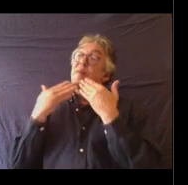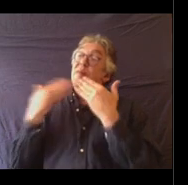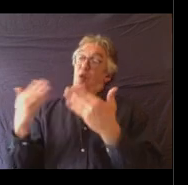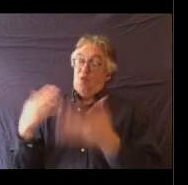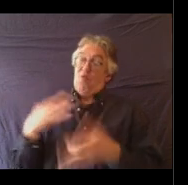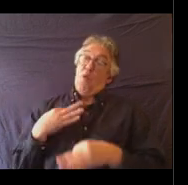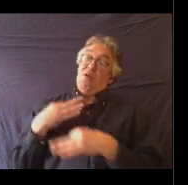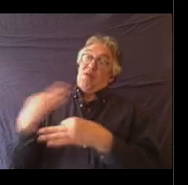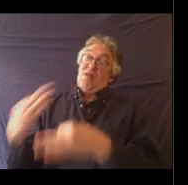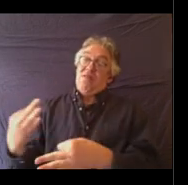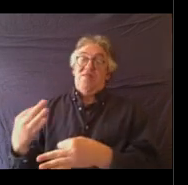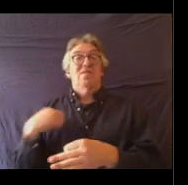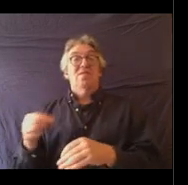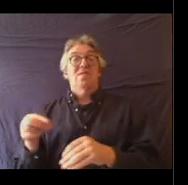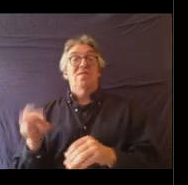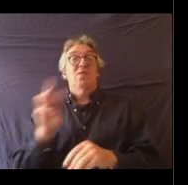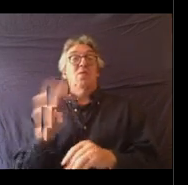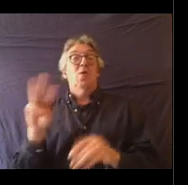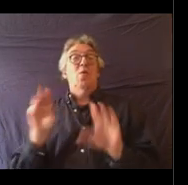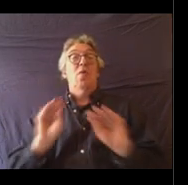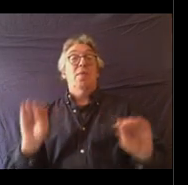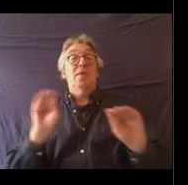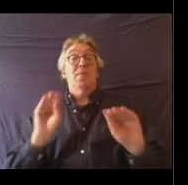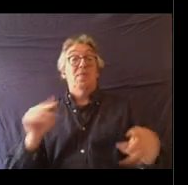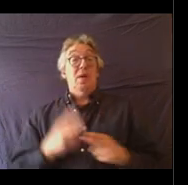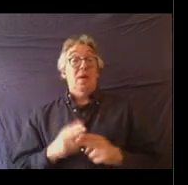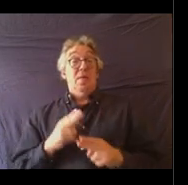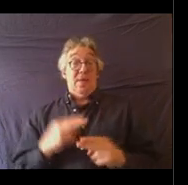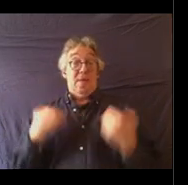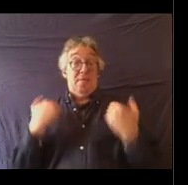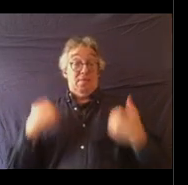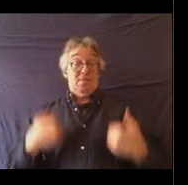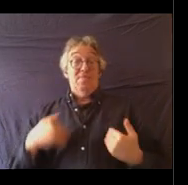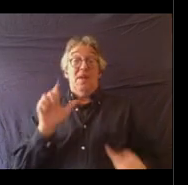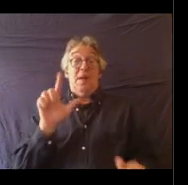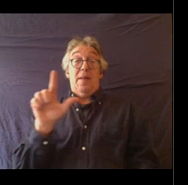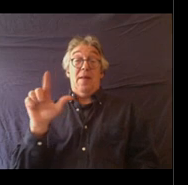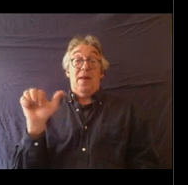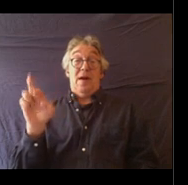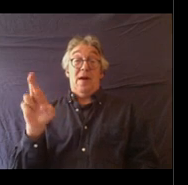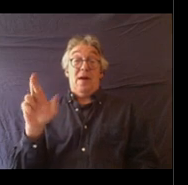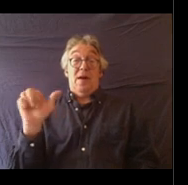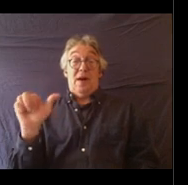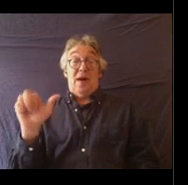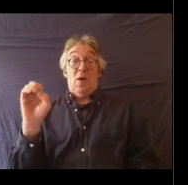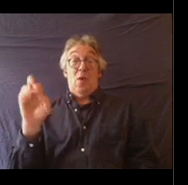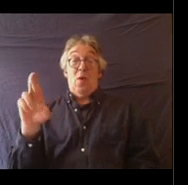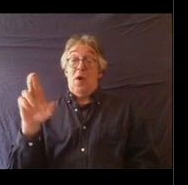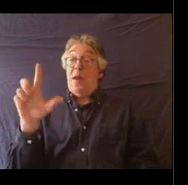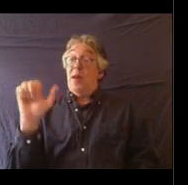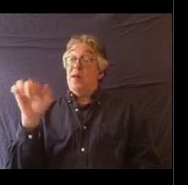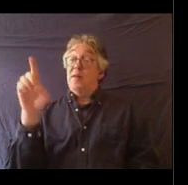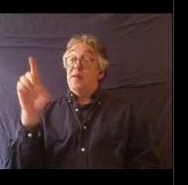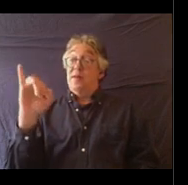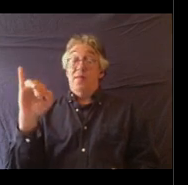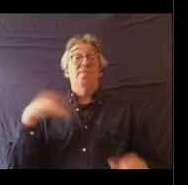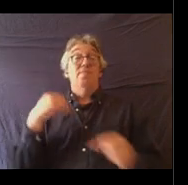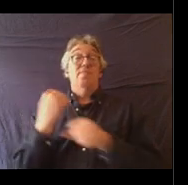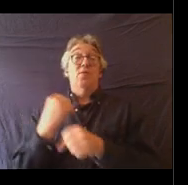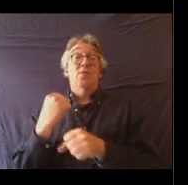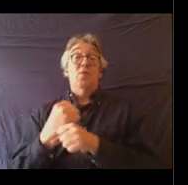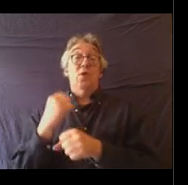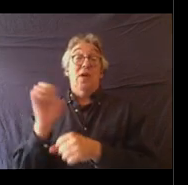to the webinar today. My name is Lara Orlandi. I am a policy officer at the European Commission, and